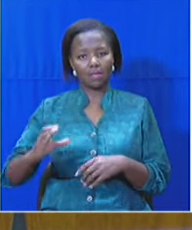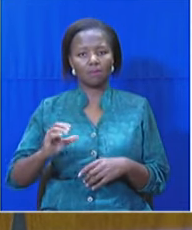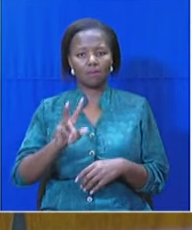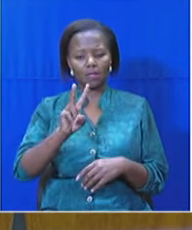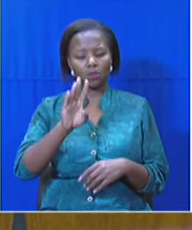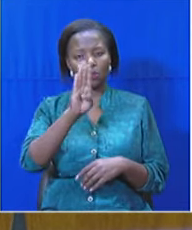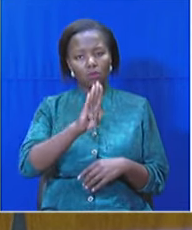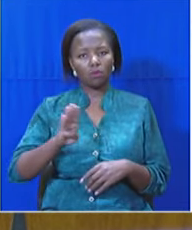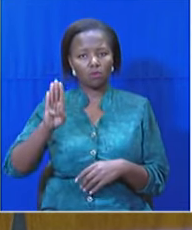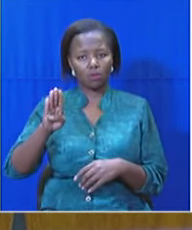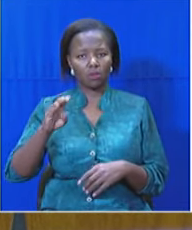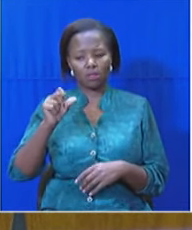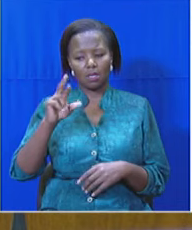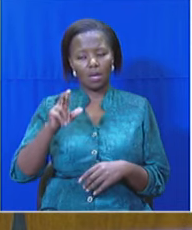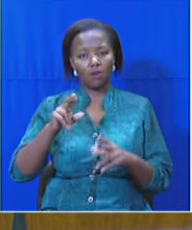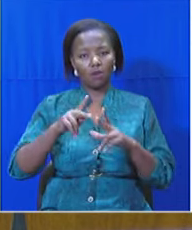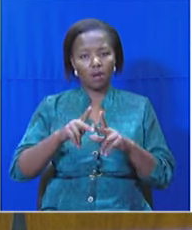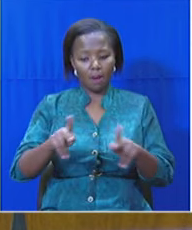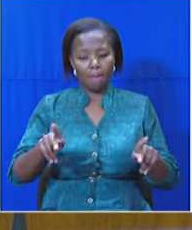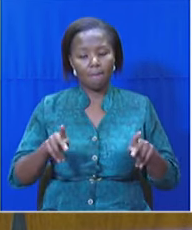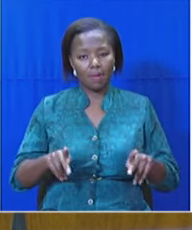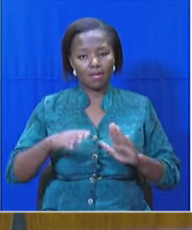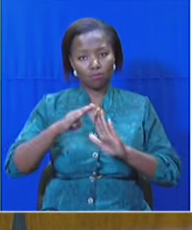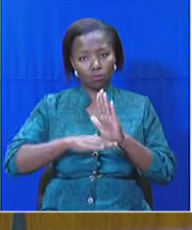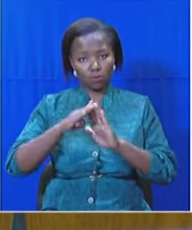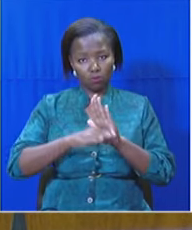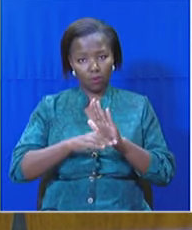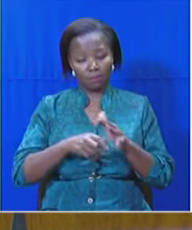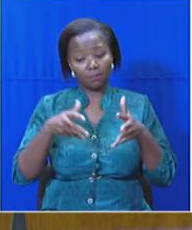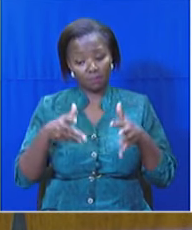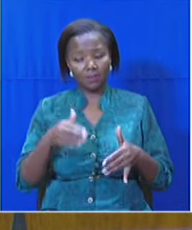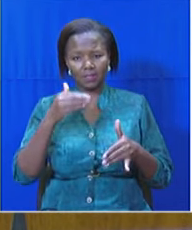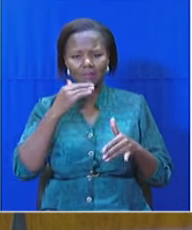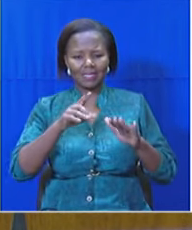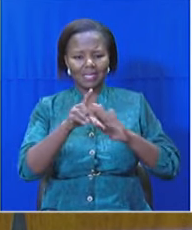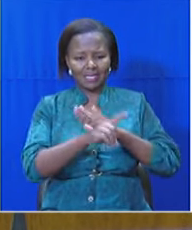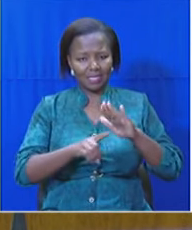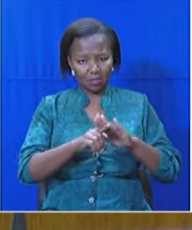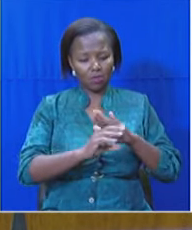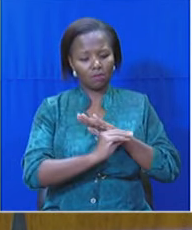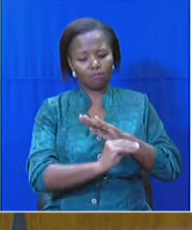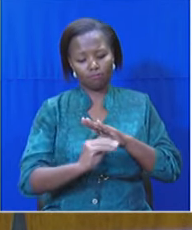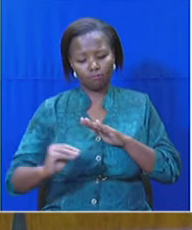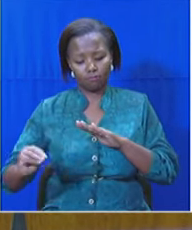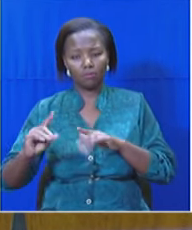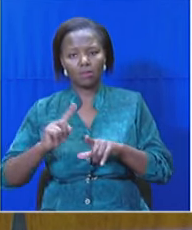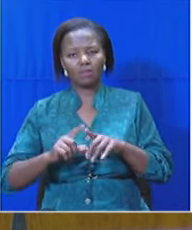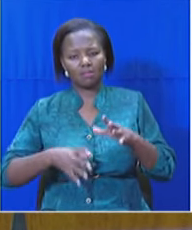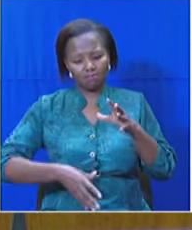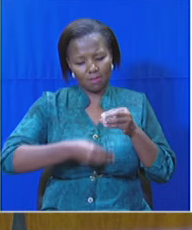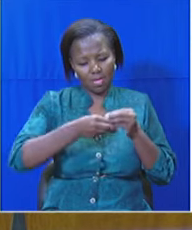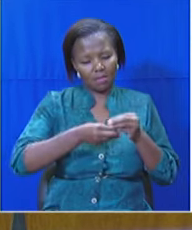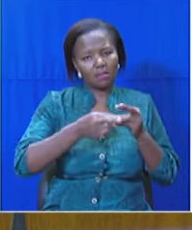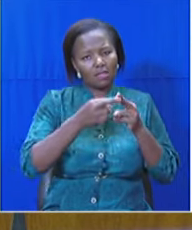of the agri-park program this year, and this will allocate across the district with an additional portion of the